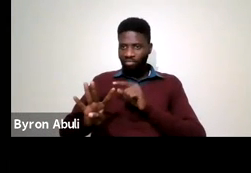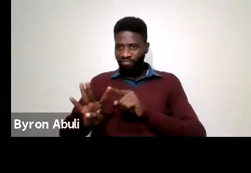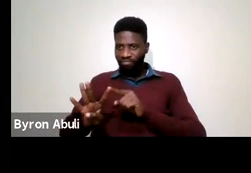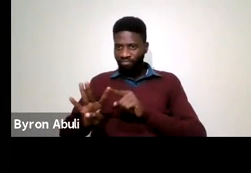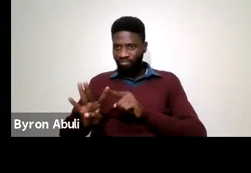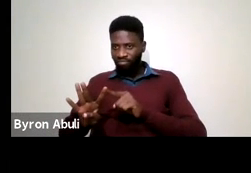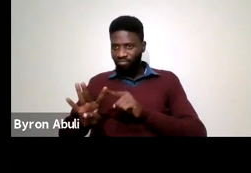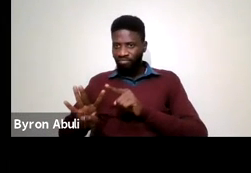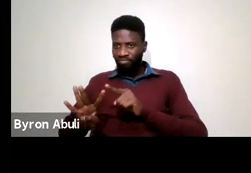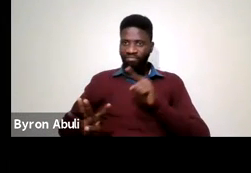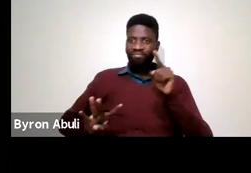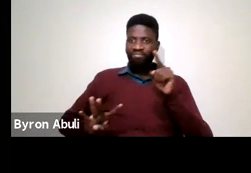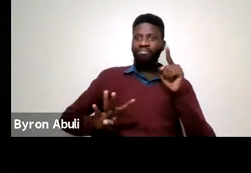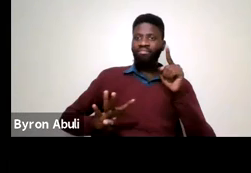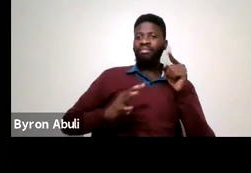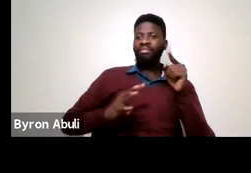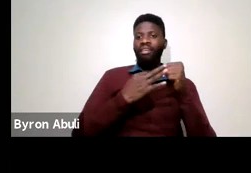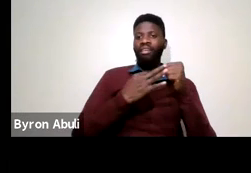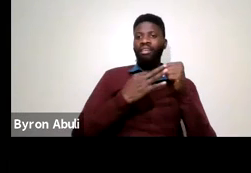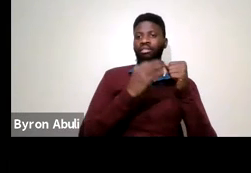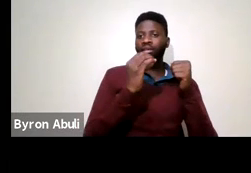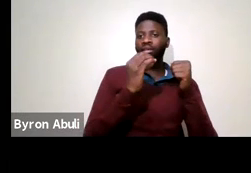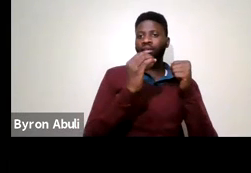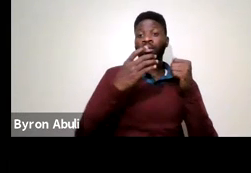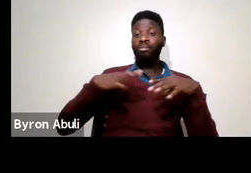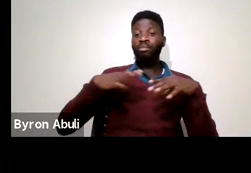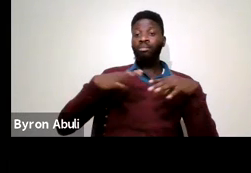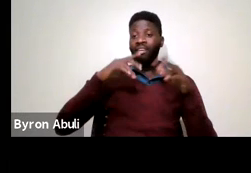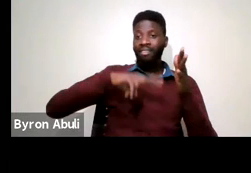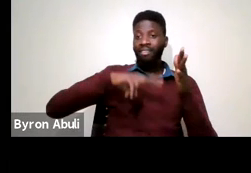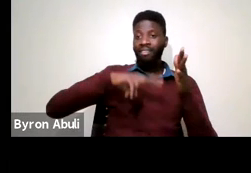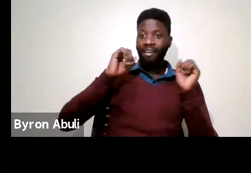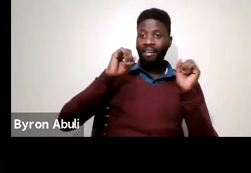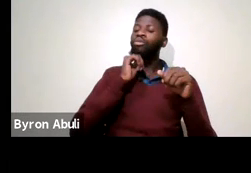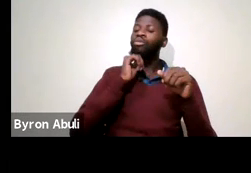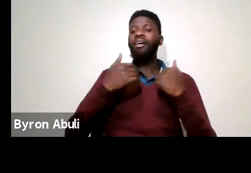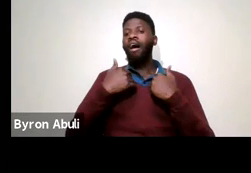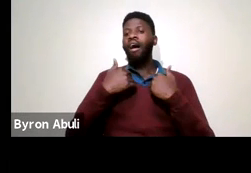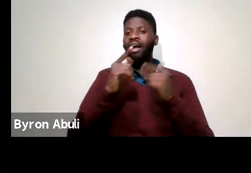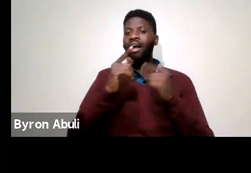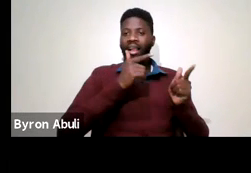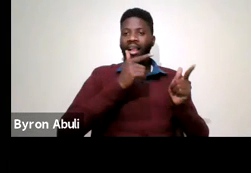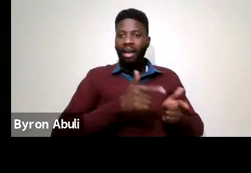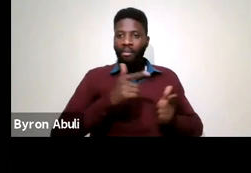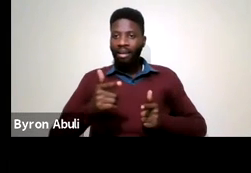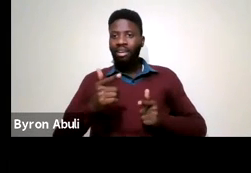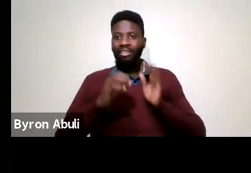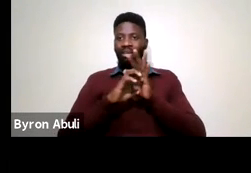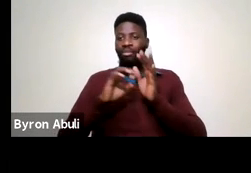read. So we don't have a common library like here in Nairobi, that will talk of the National Library